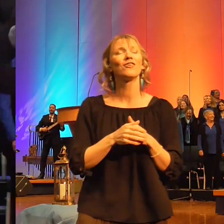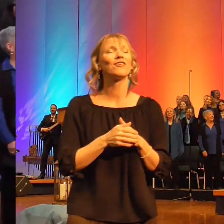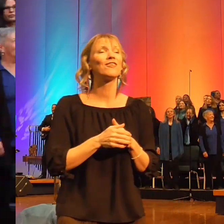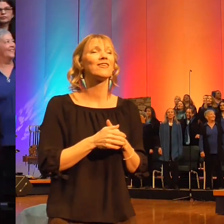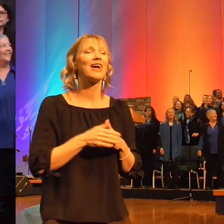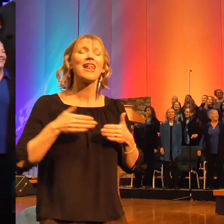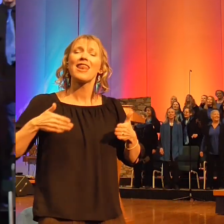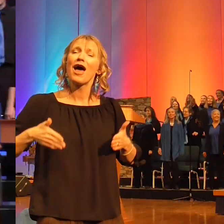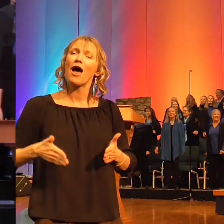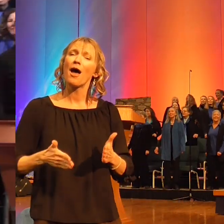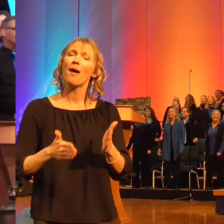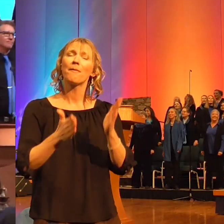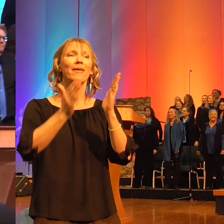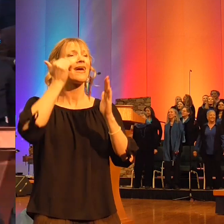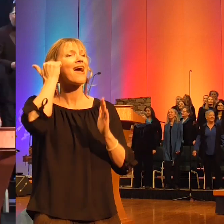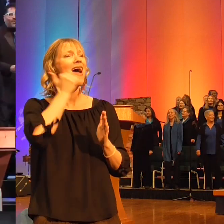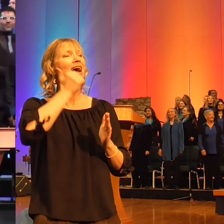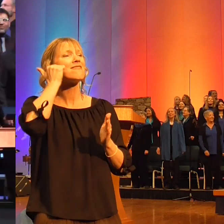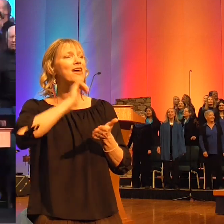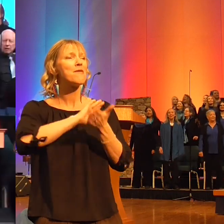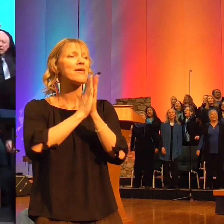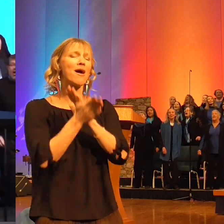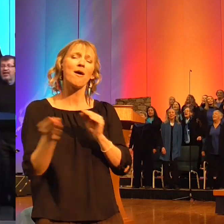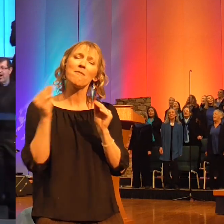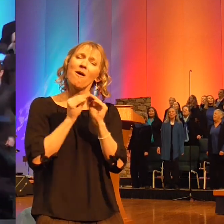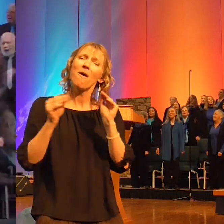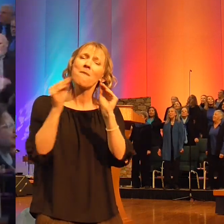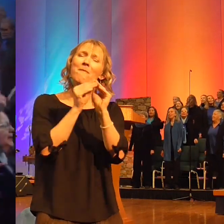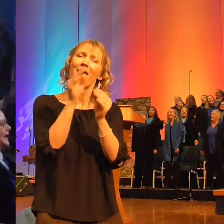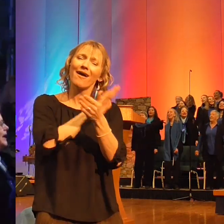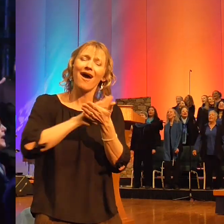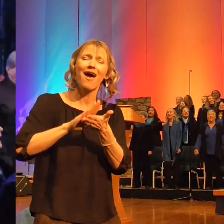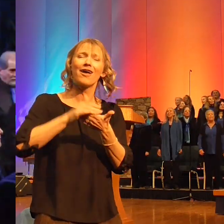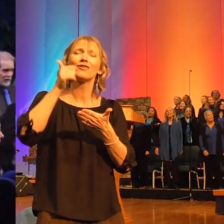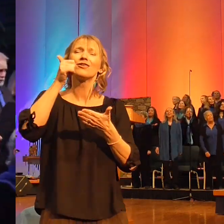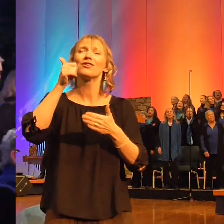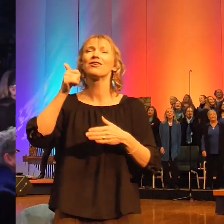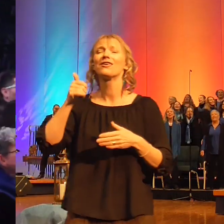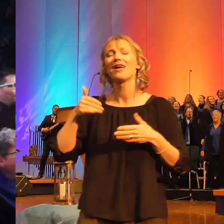Oh, let me be each day a little kinder.